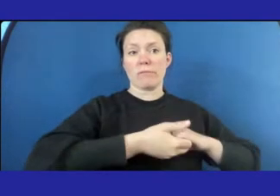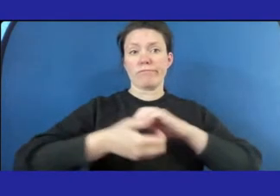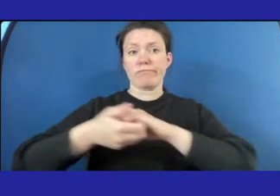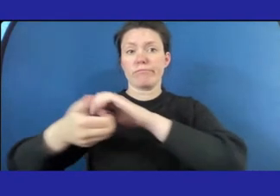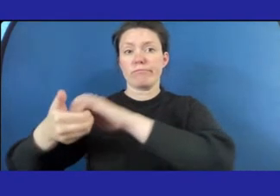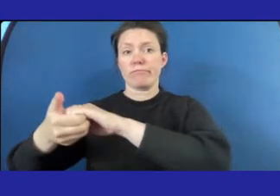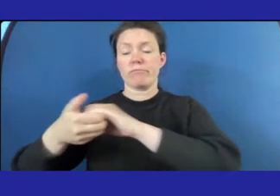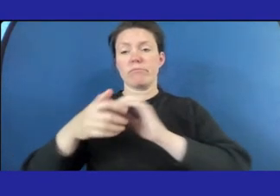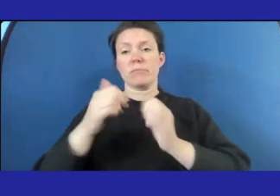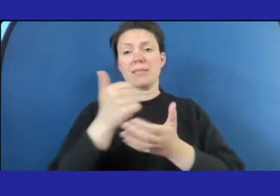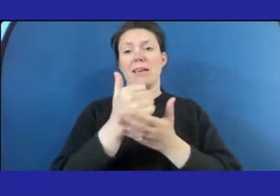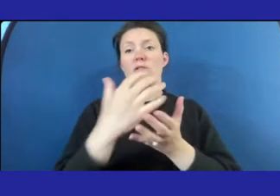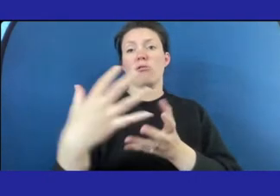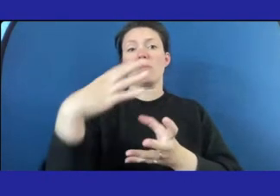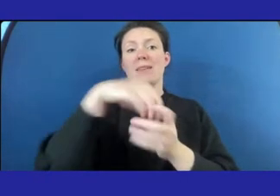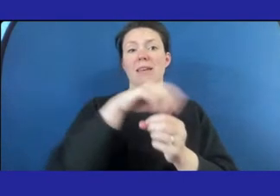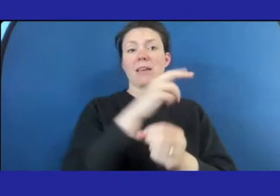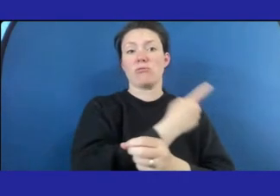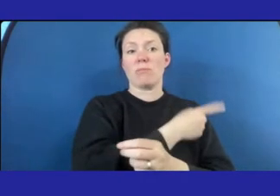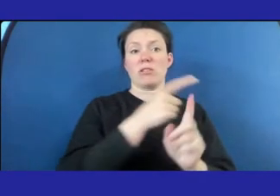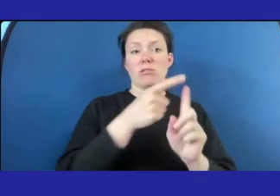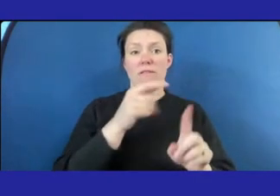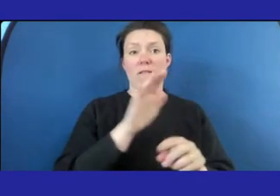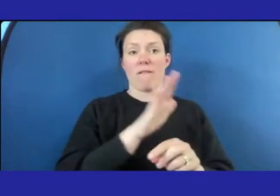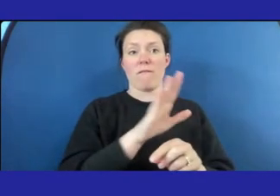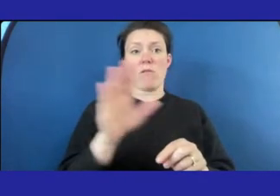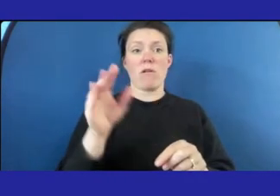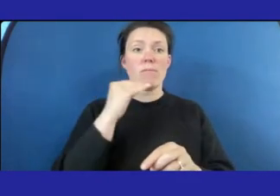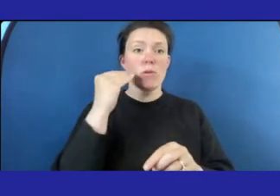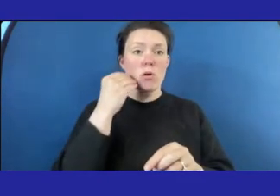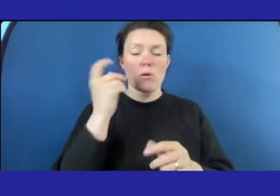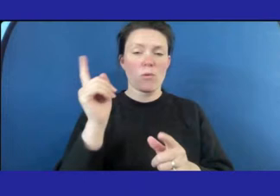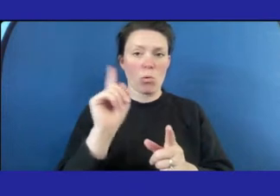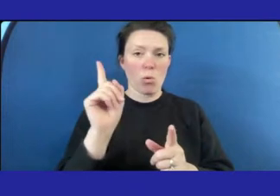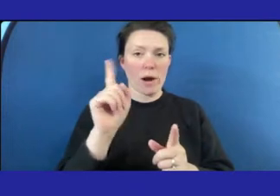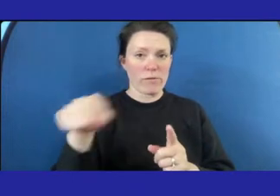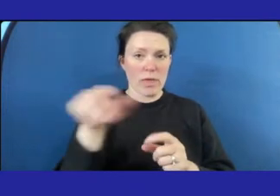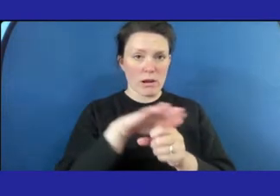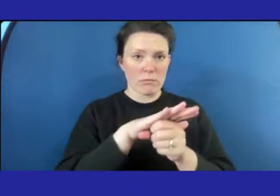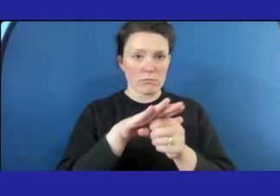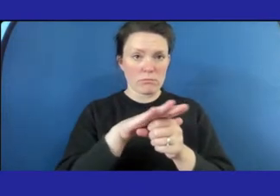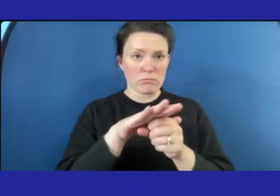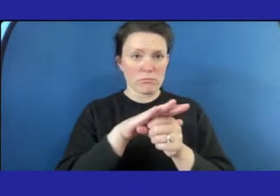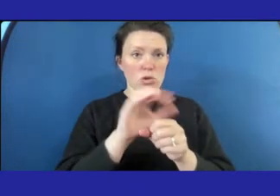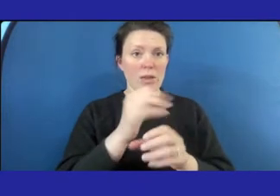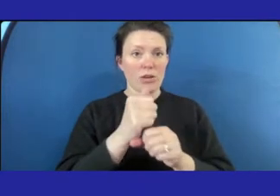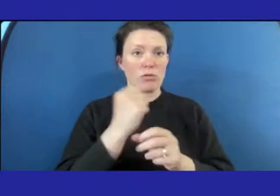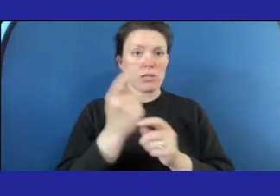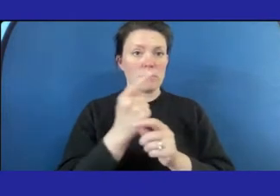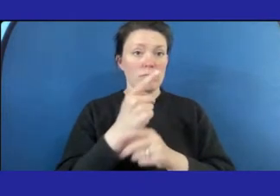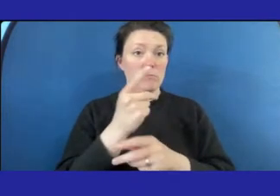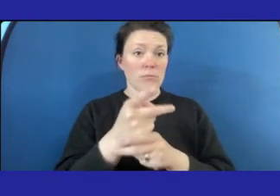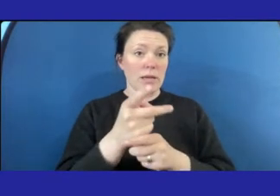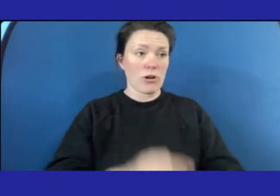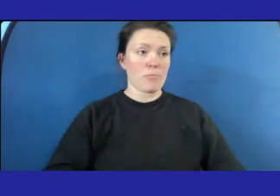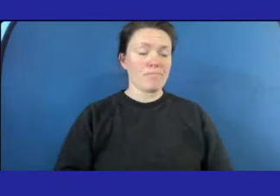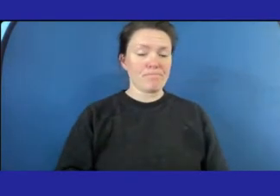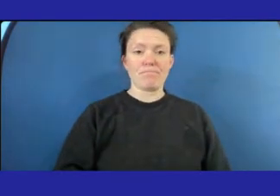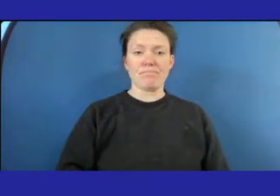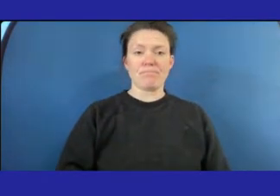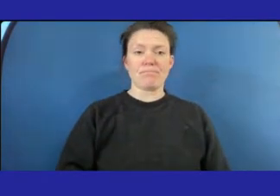engage patients in their homes or wherever they are so that they can get the care that they need.